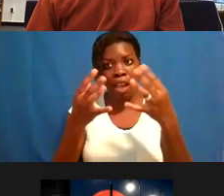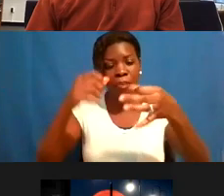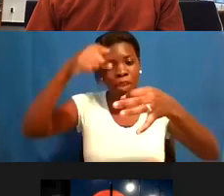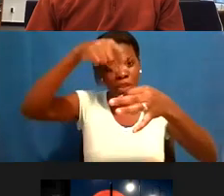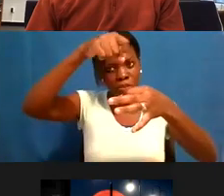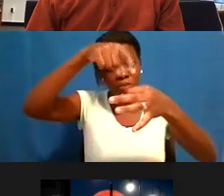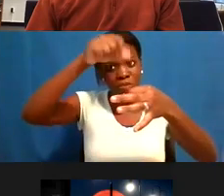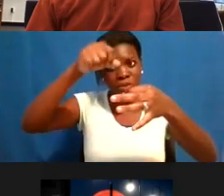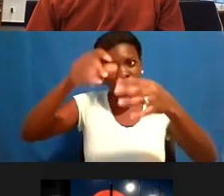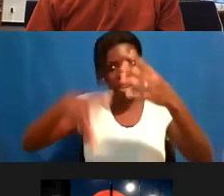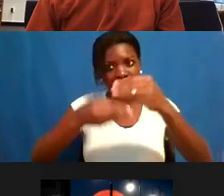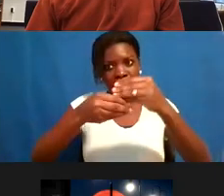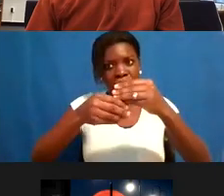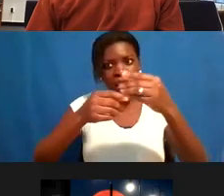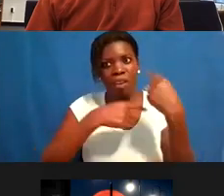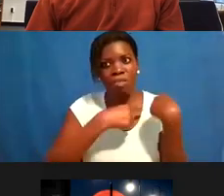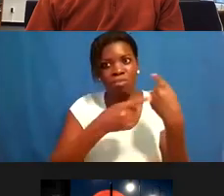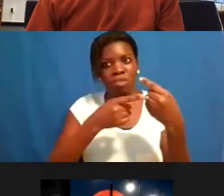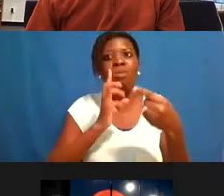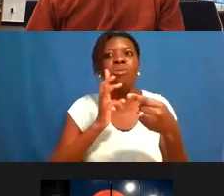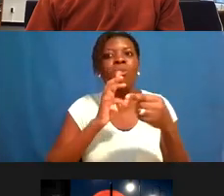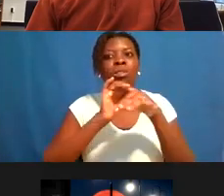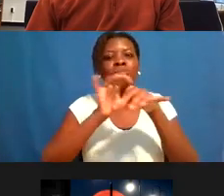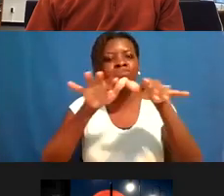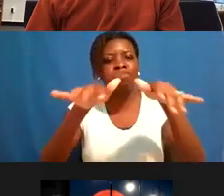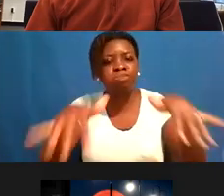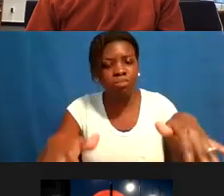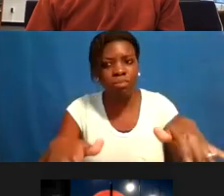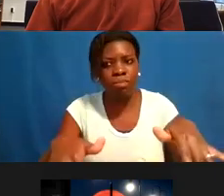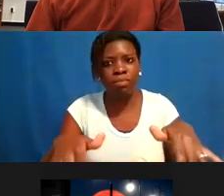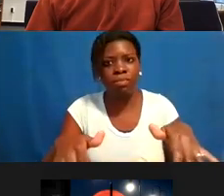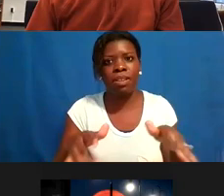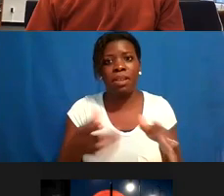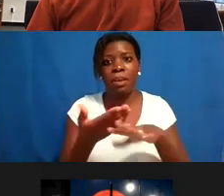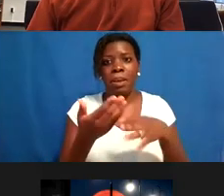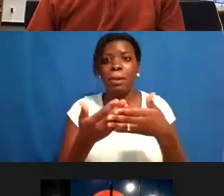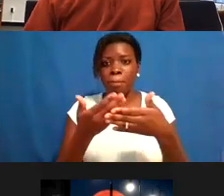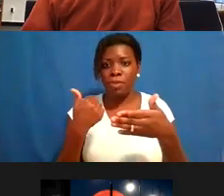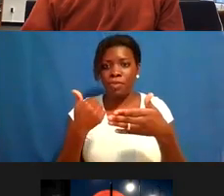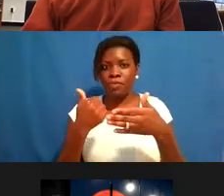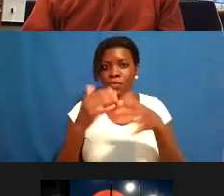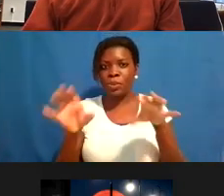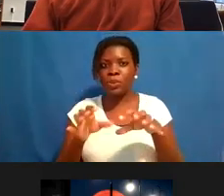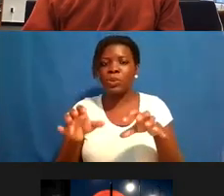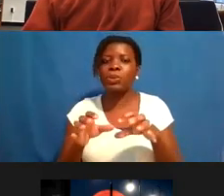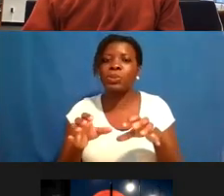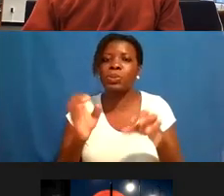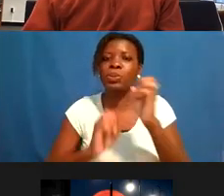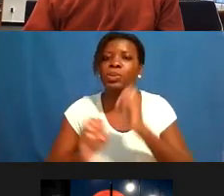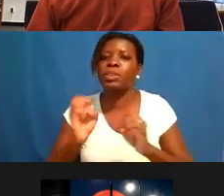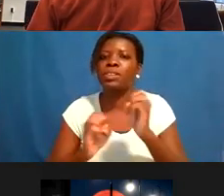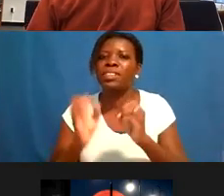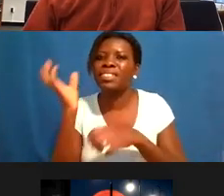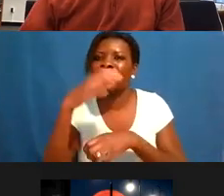until the water runs over the edge. But before we do the experiment in the lab, let's take a guess of how many drops of water the penny